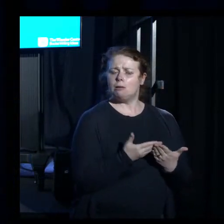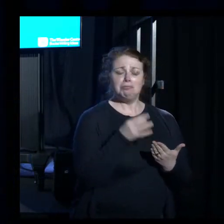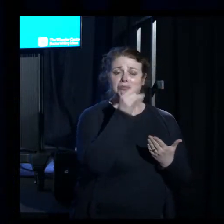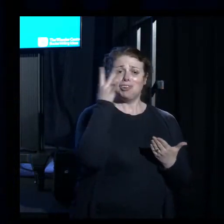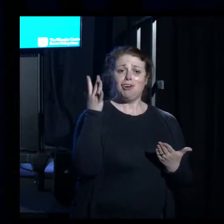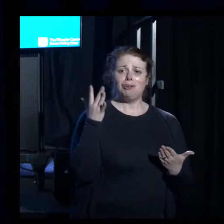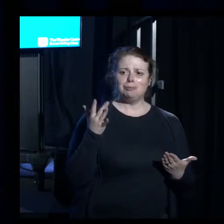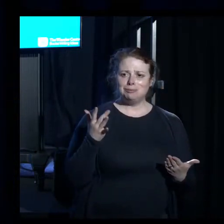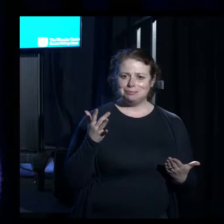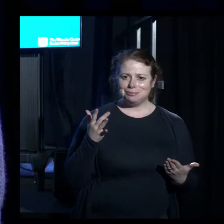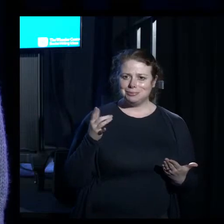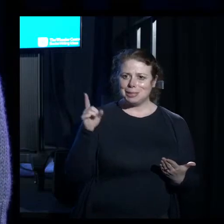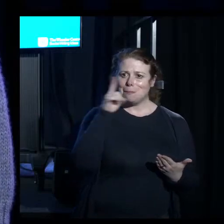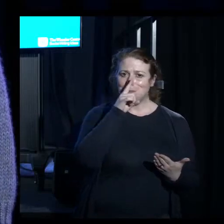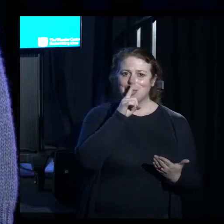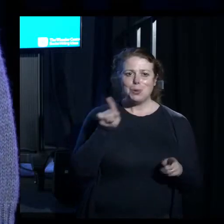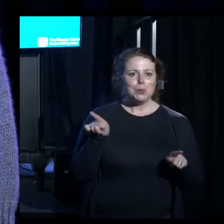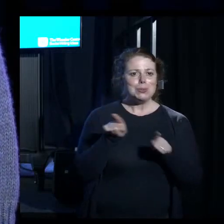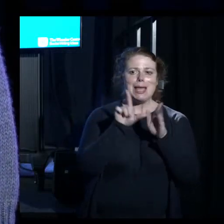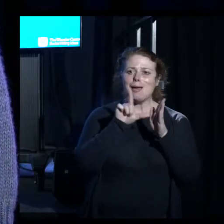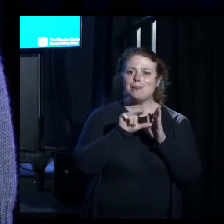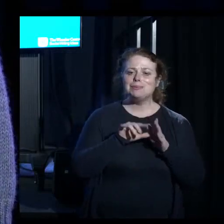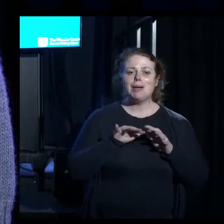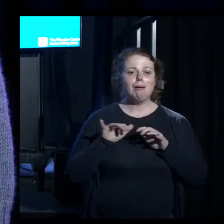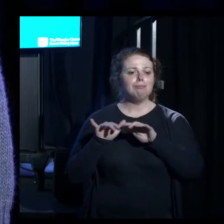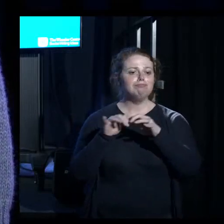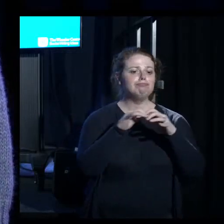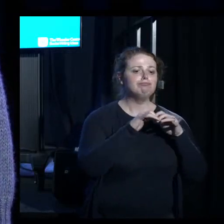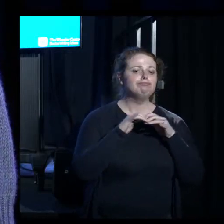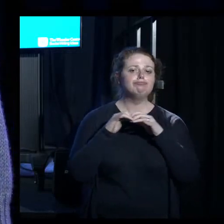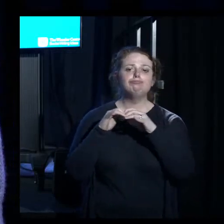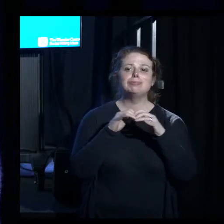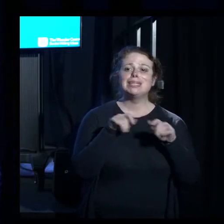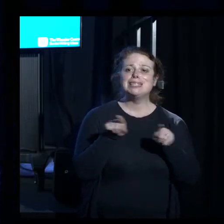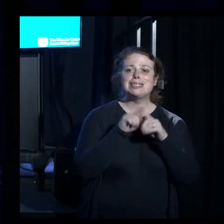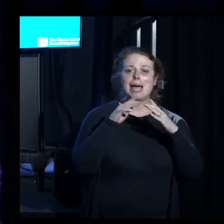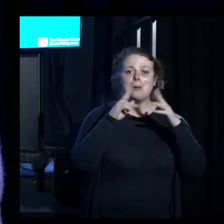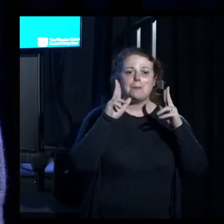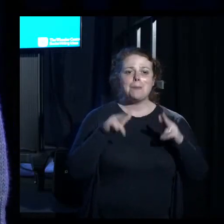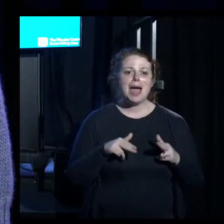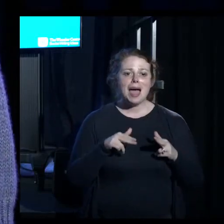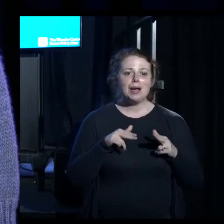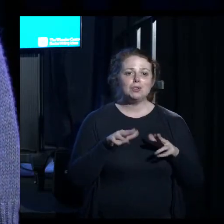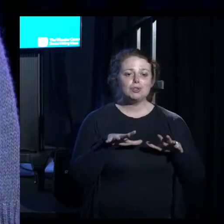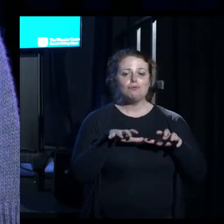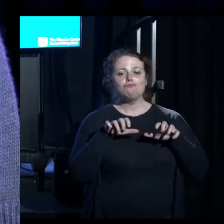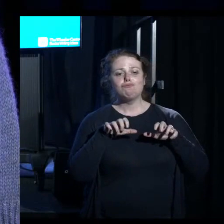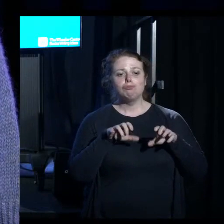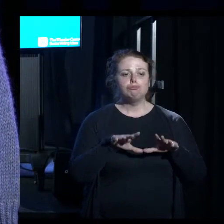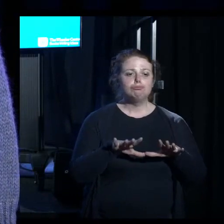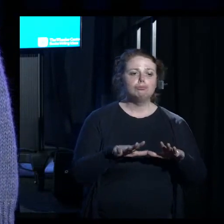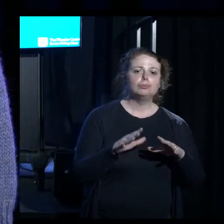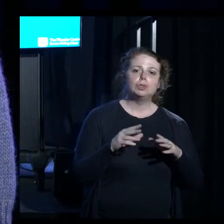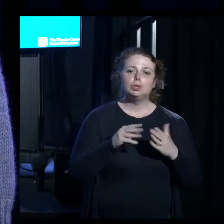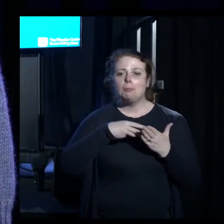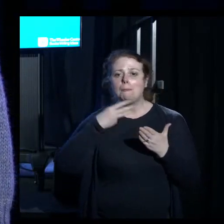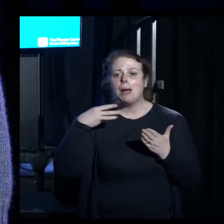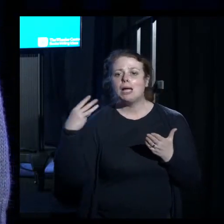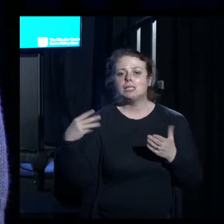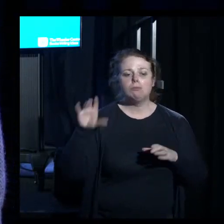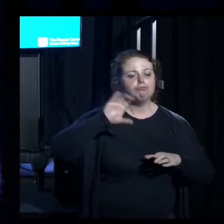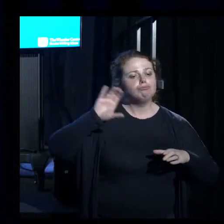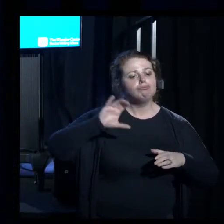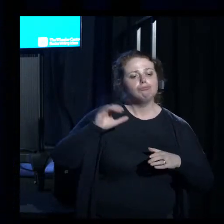the family were on the same time frame, in the same house, defrosting bolognese and bickering and bunking